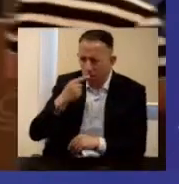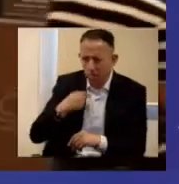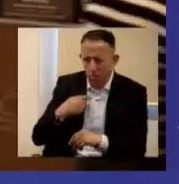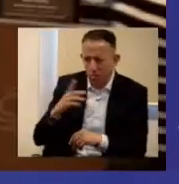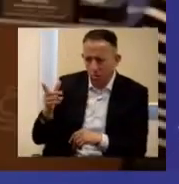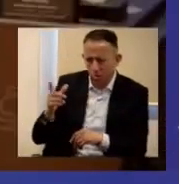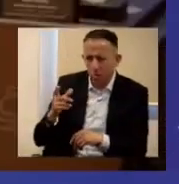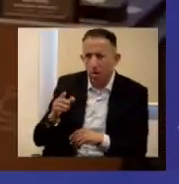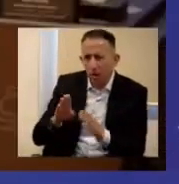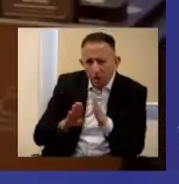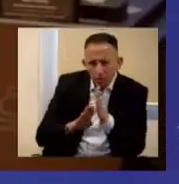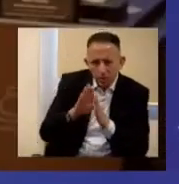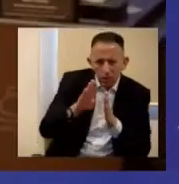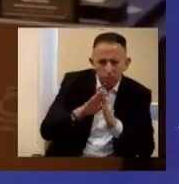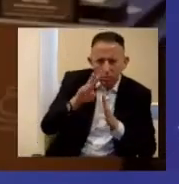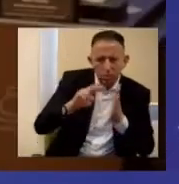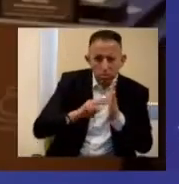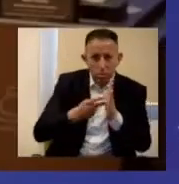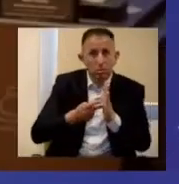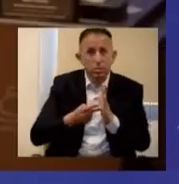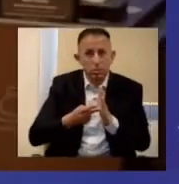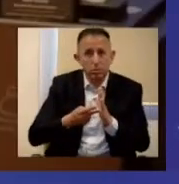are your remarks on how to